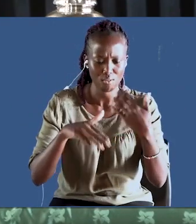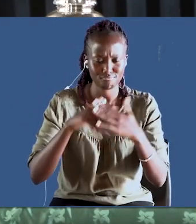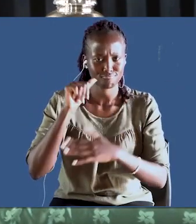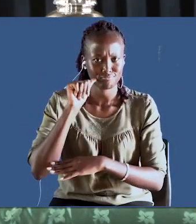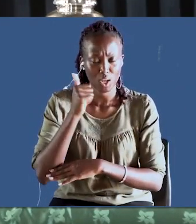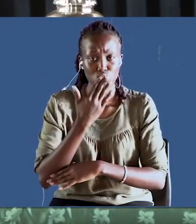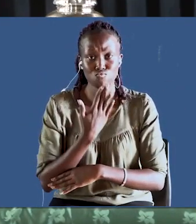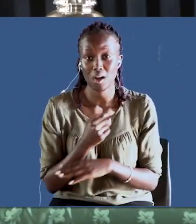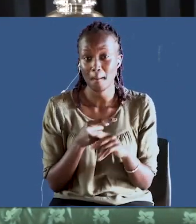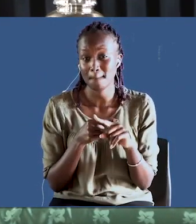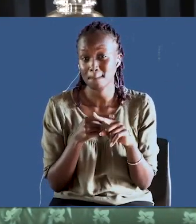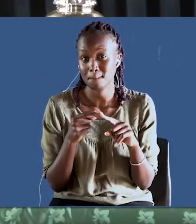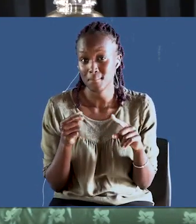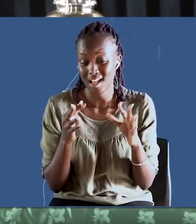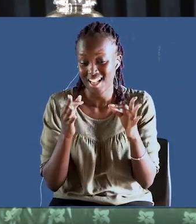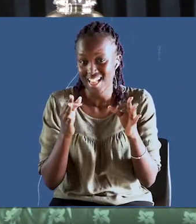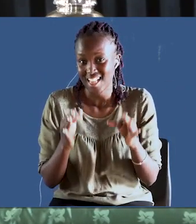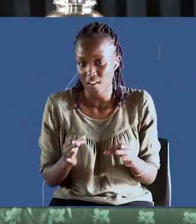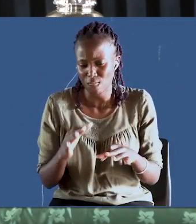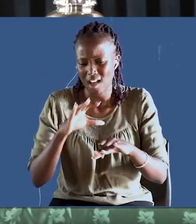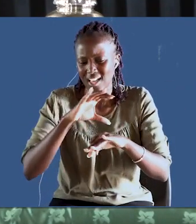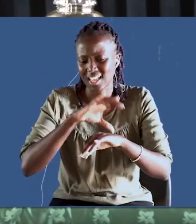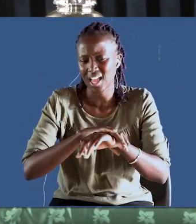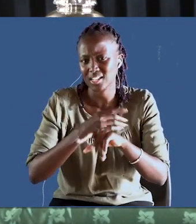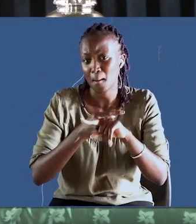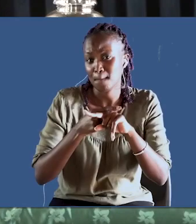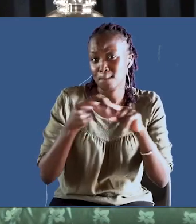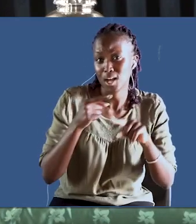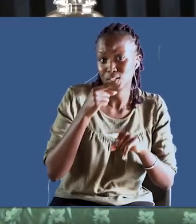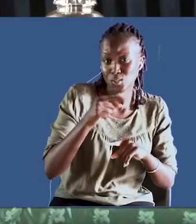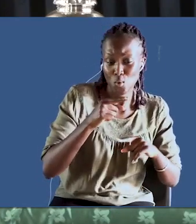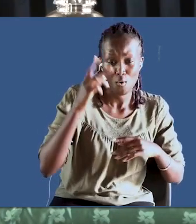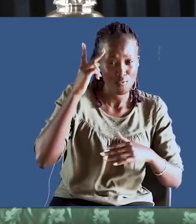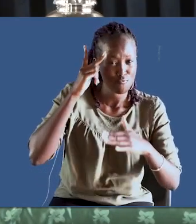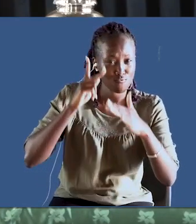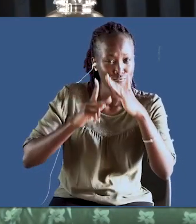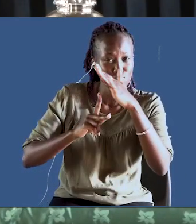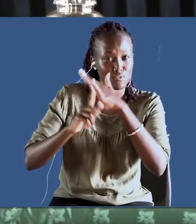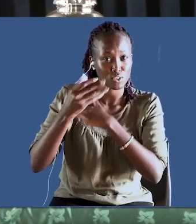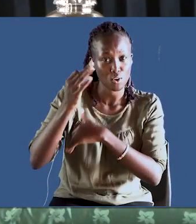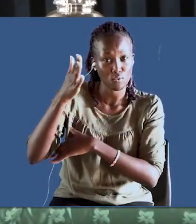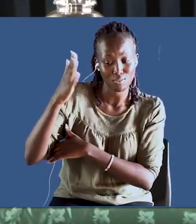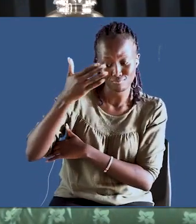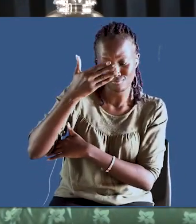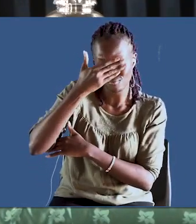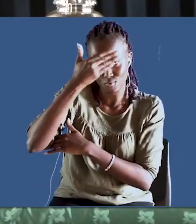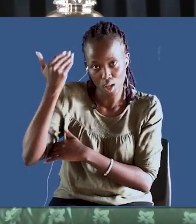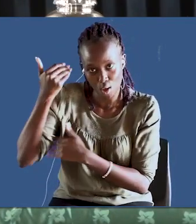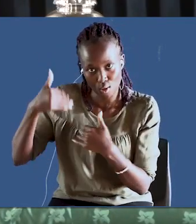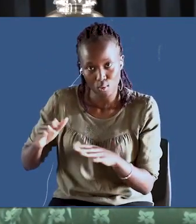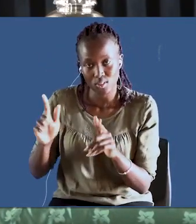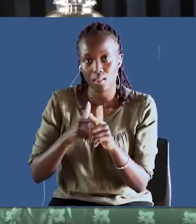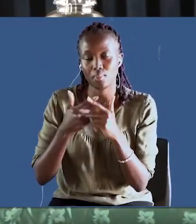those things. But if they come at the expense of losing the vision of the priority of God, then there's a